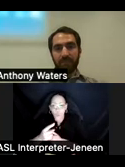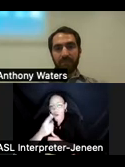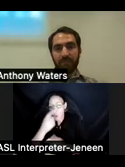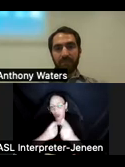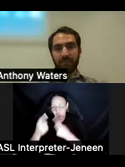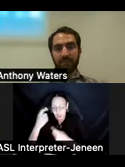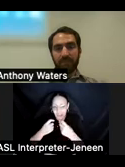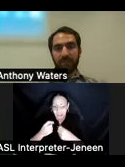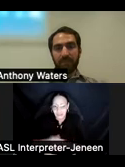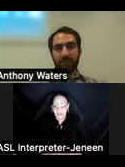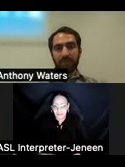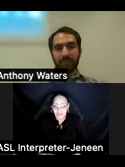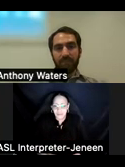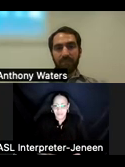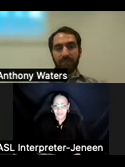I